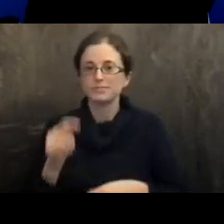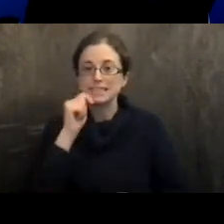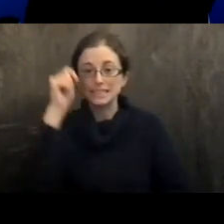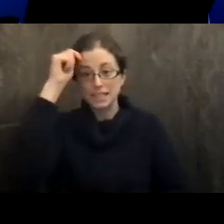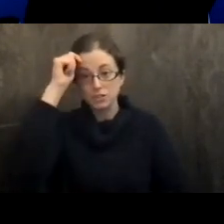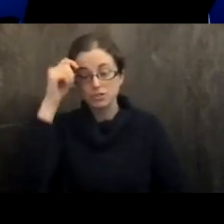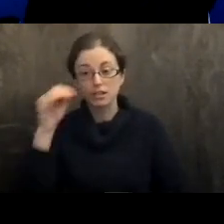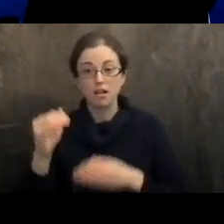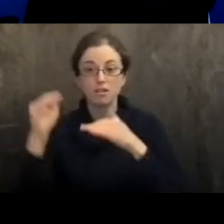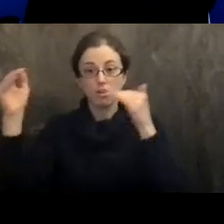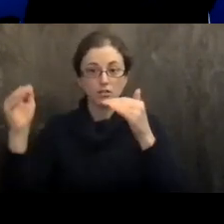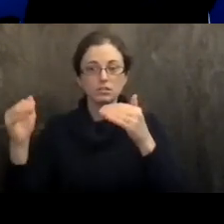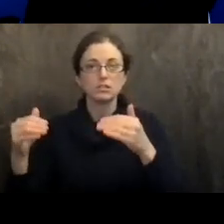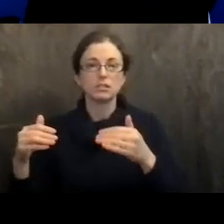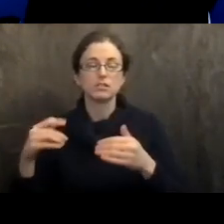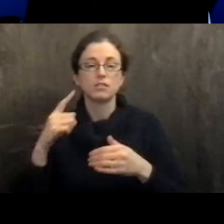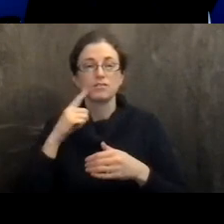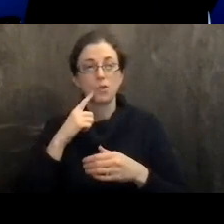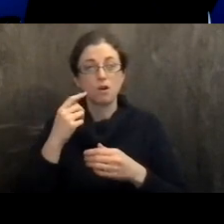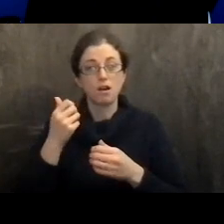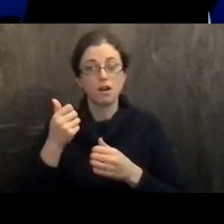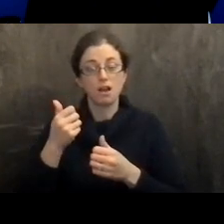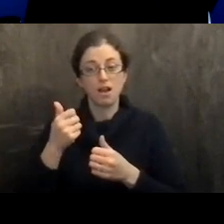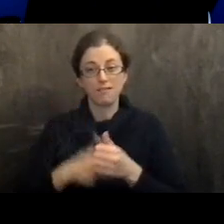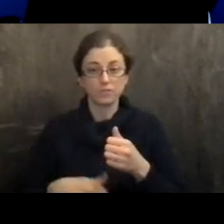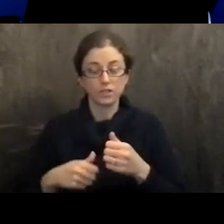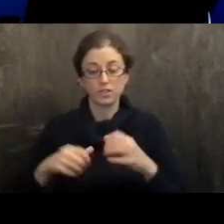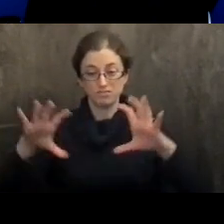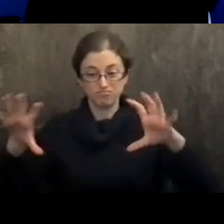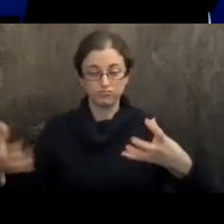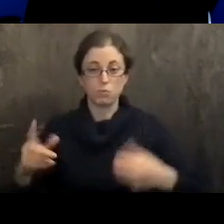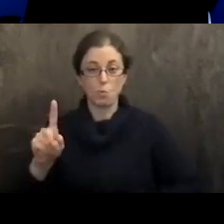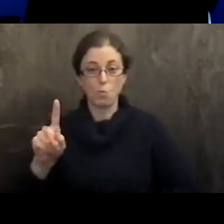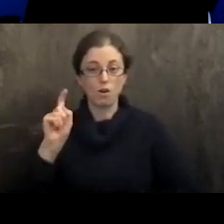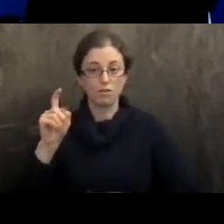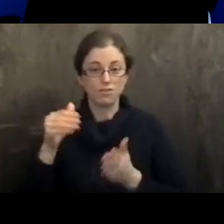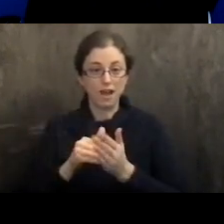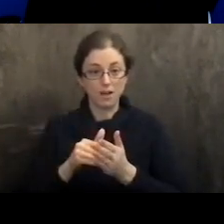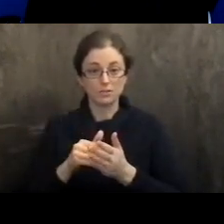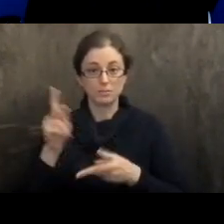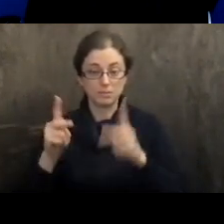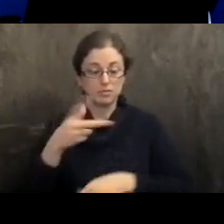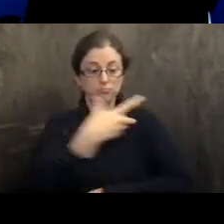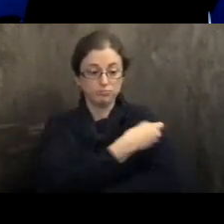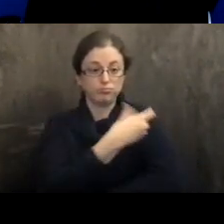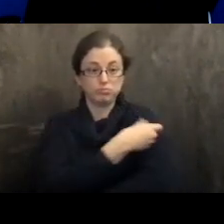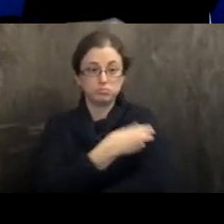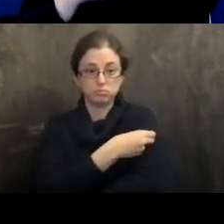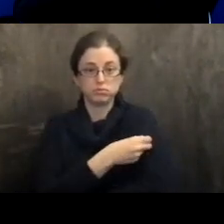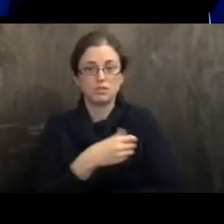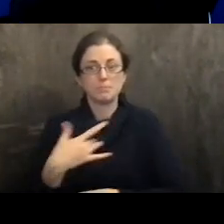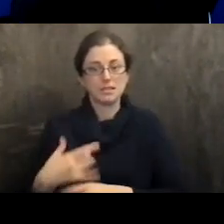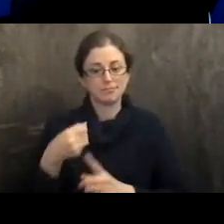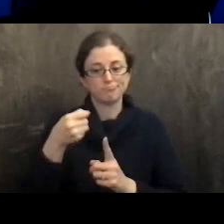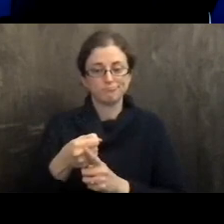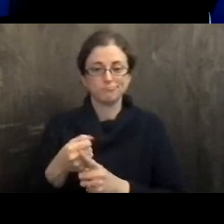3 cases for every 100,000 doses given. And it's more common in